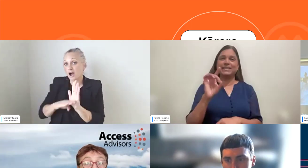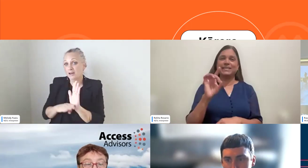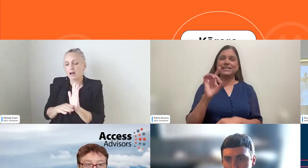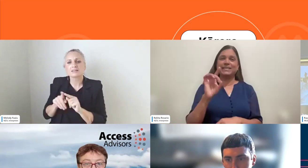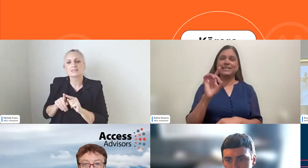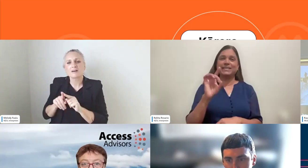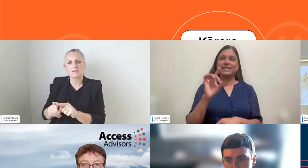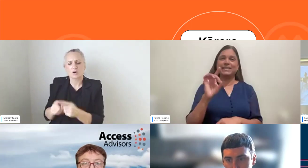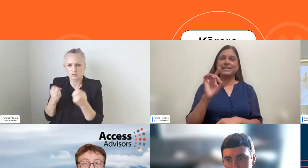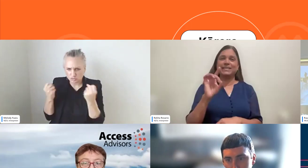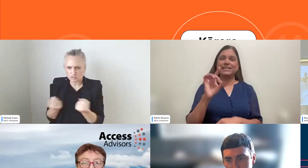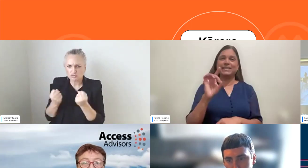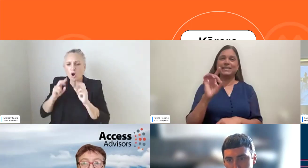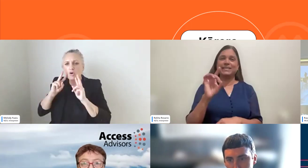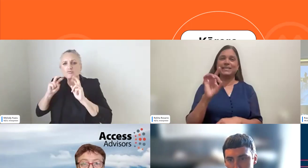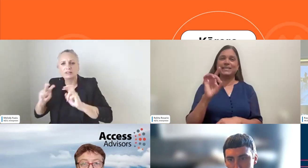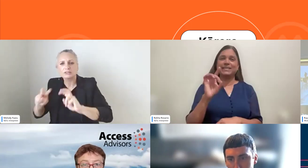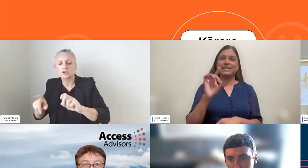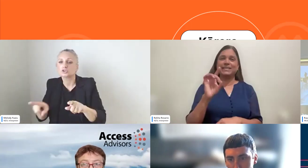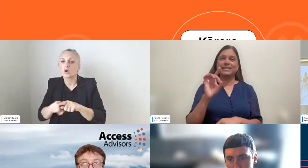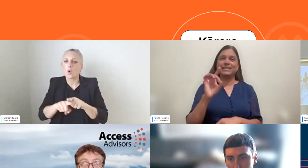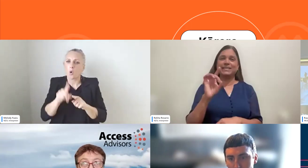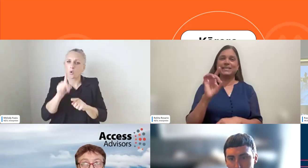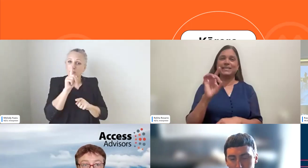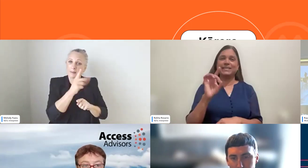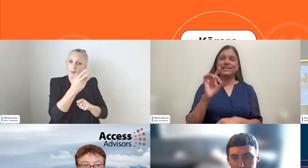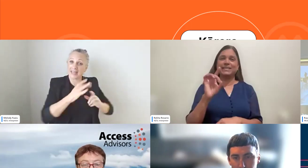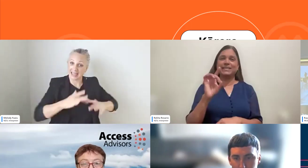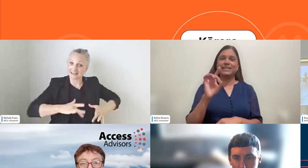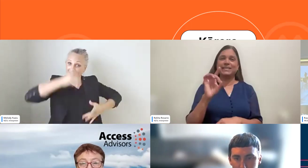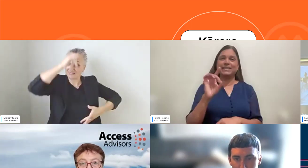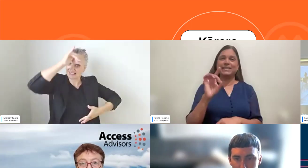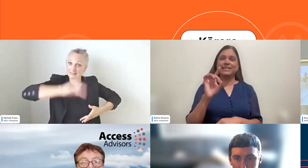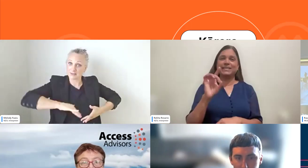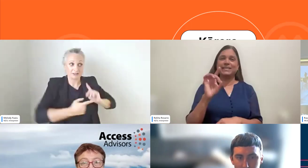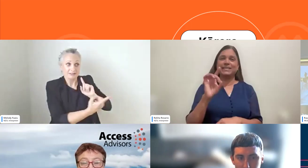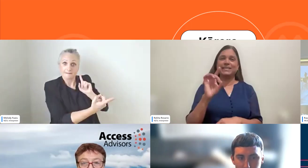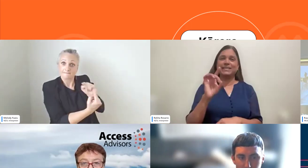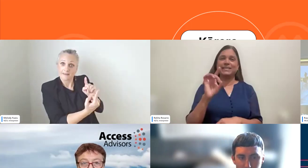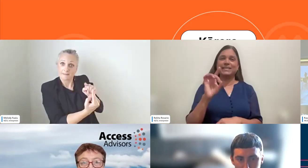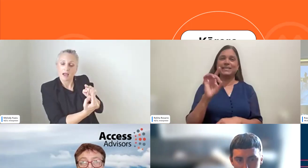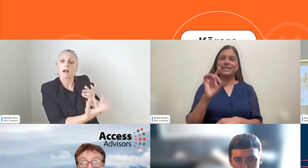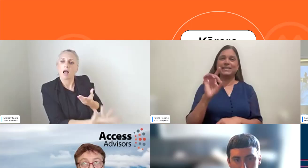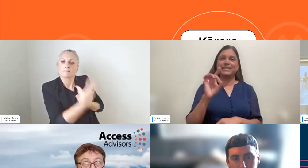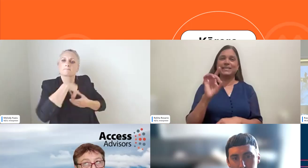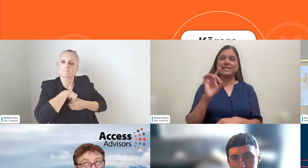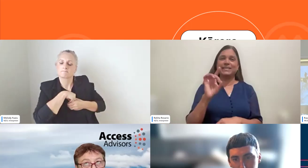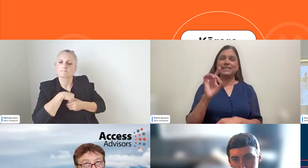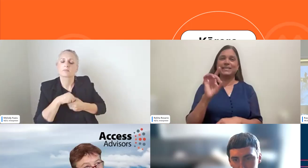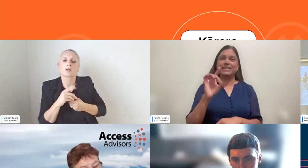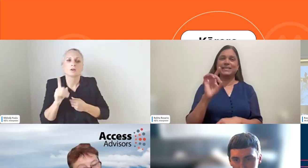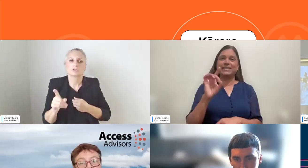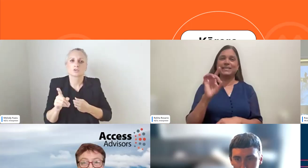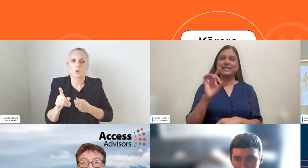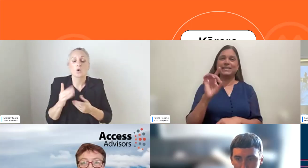people with lived experience. So we're already, if we use those Web Content Accessibility Guidelines, they haven't